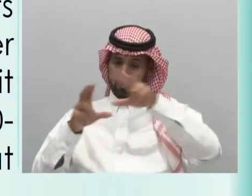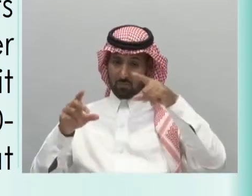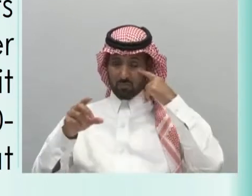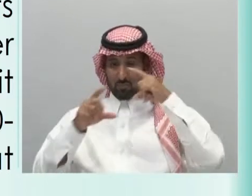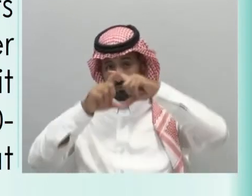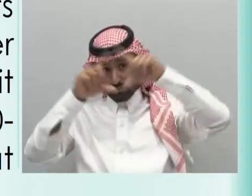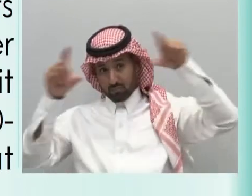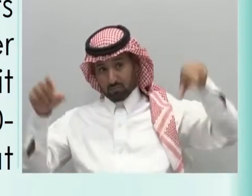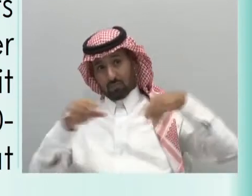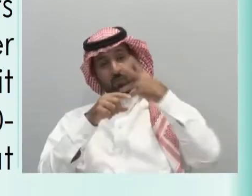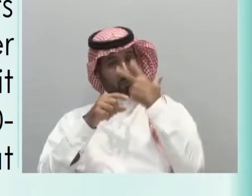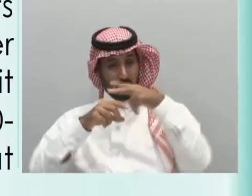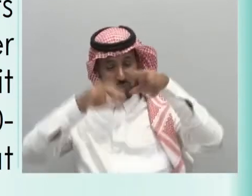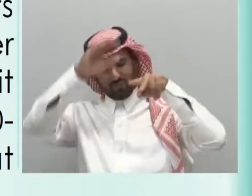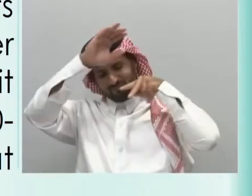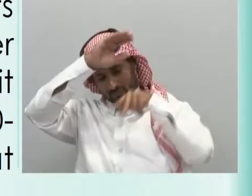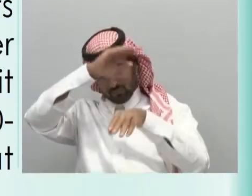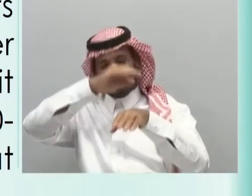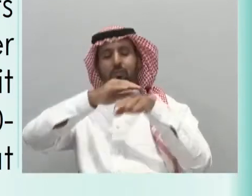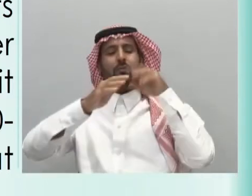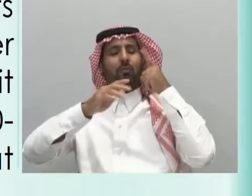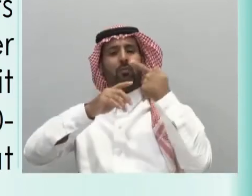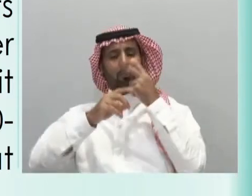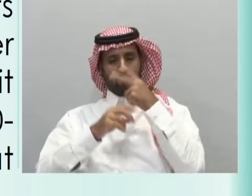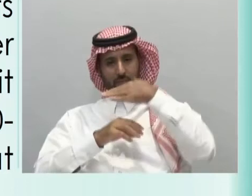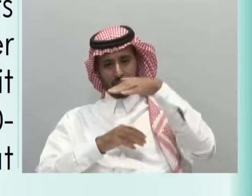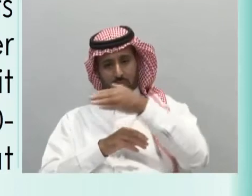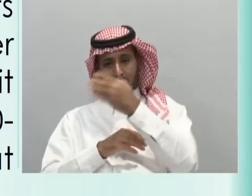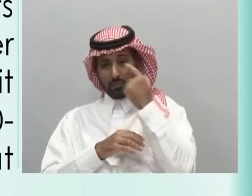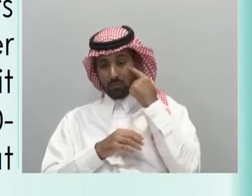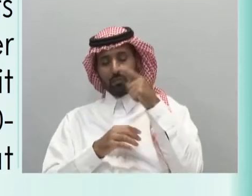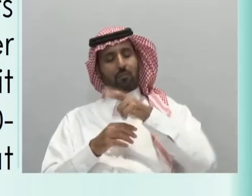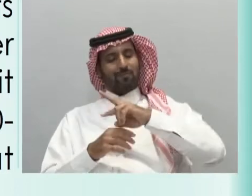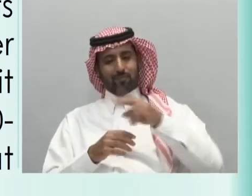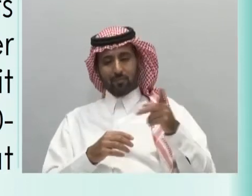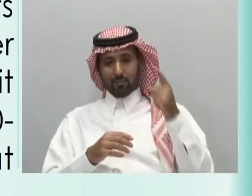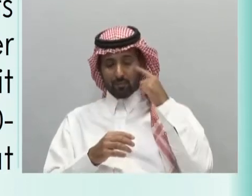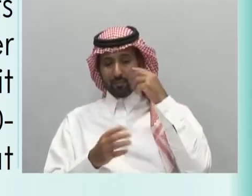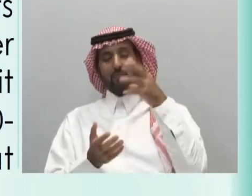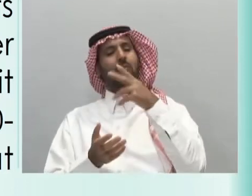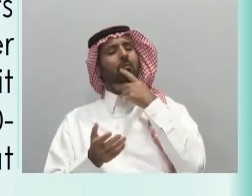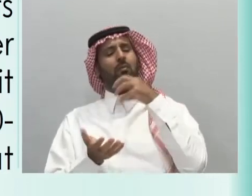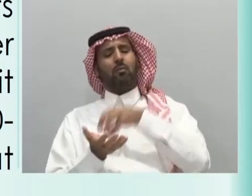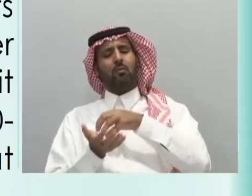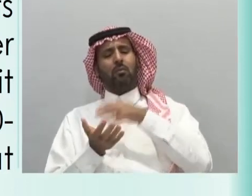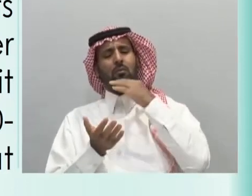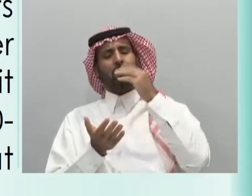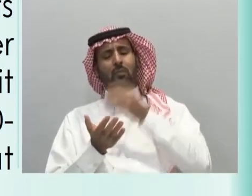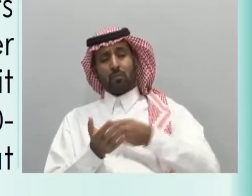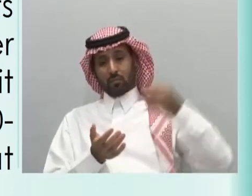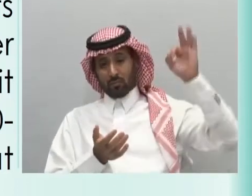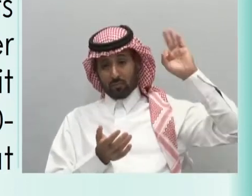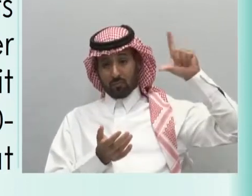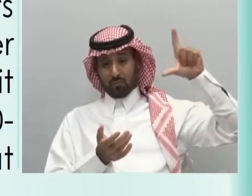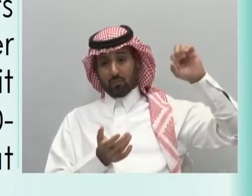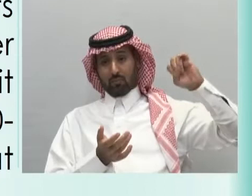Jules Undersea Lodge before. This extremely unusual hotel, located in Key Largo, Florida, is on the